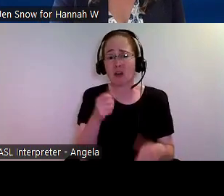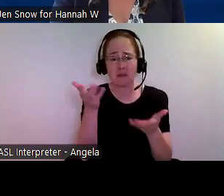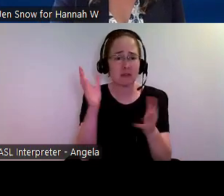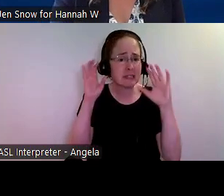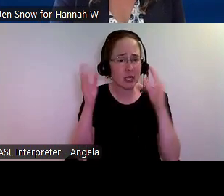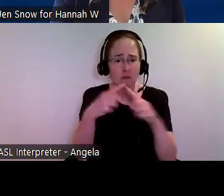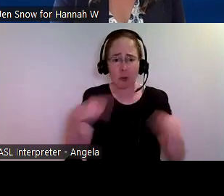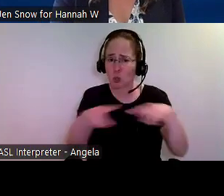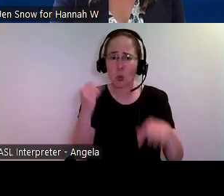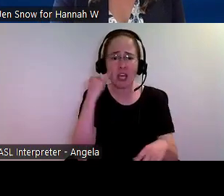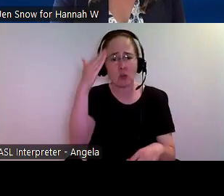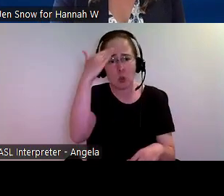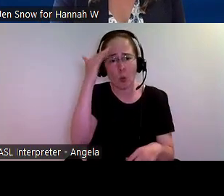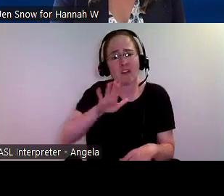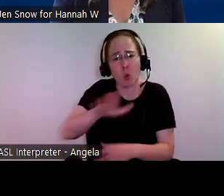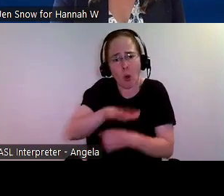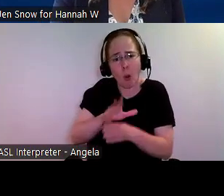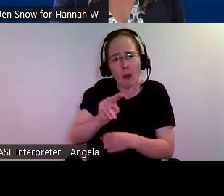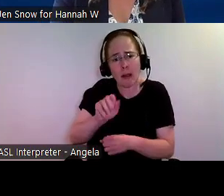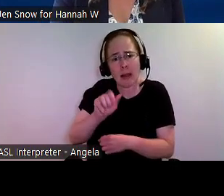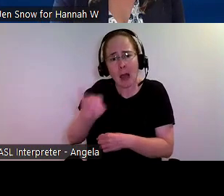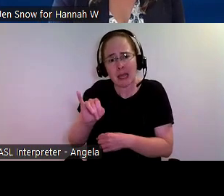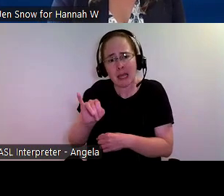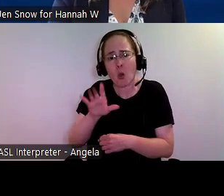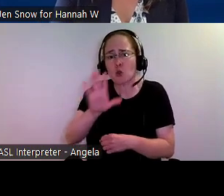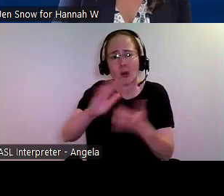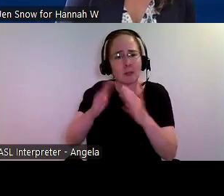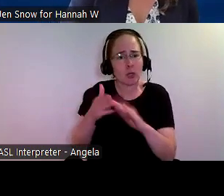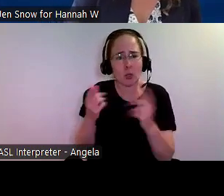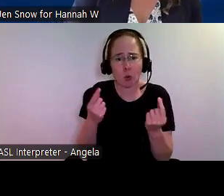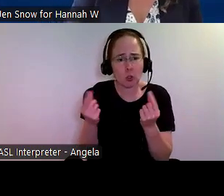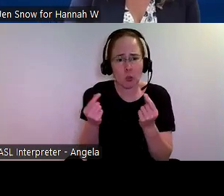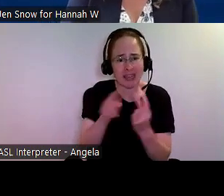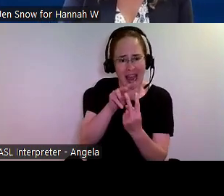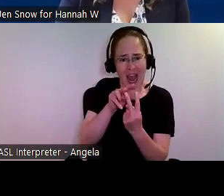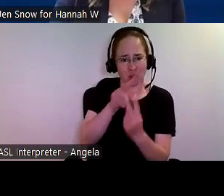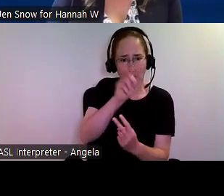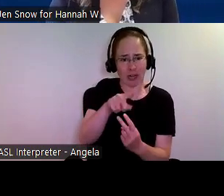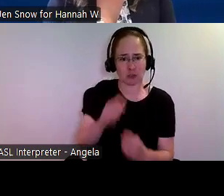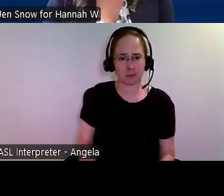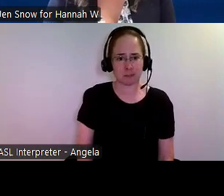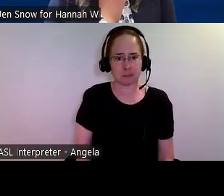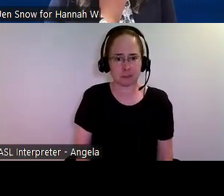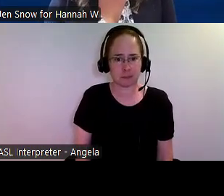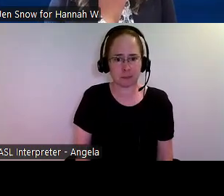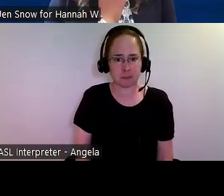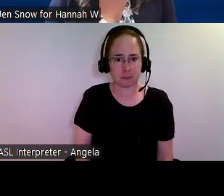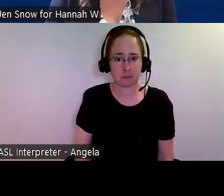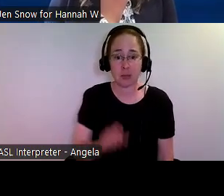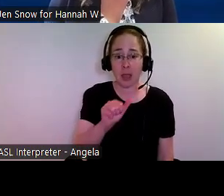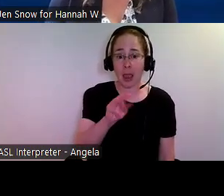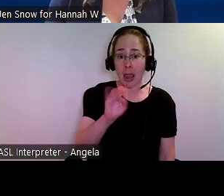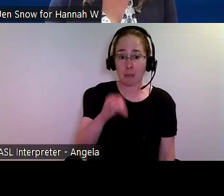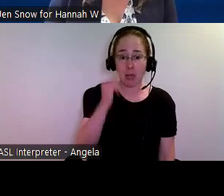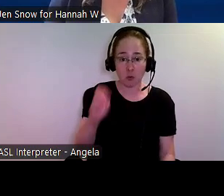if there's anything they're aware of their NAMI doing or NAMI's doing in their community in either of these two questions. And Amy, if you want to add anything here too as